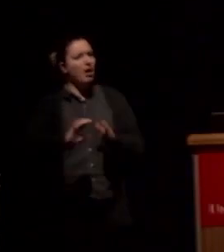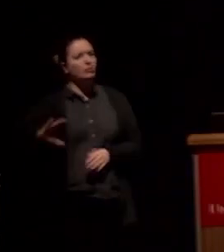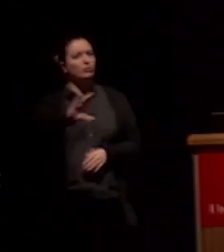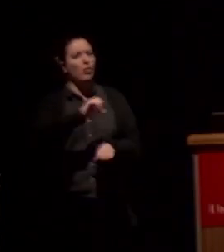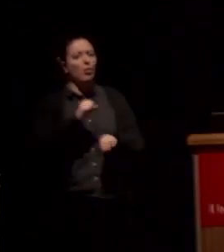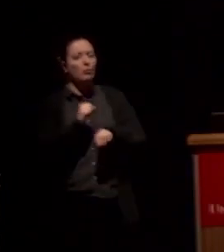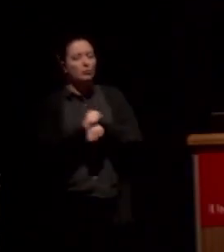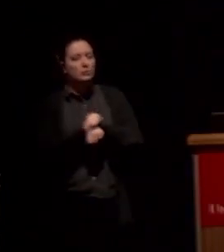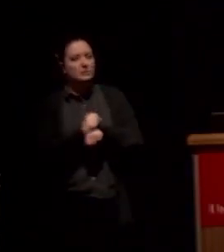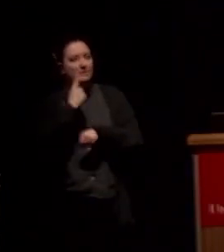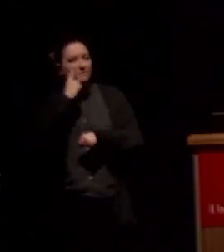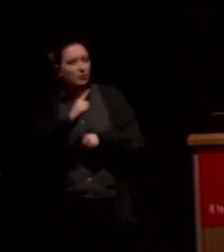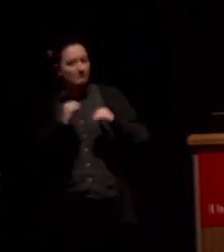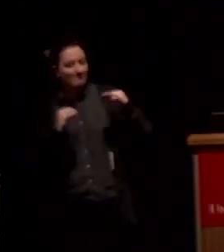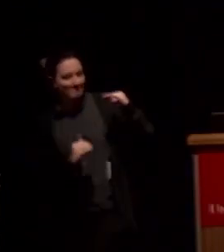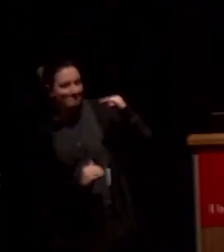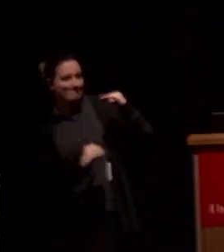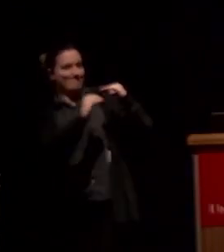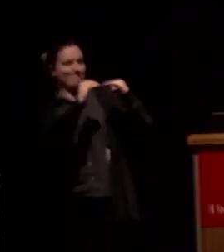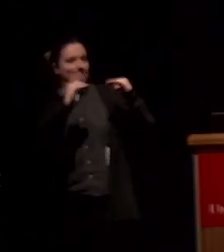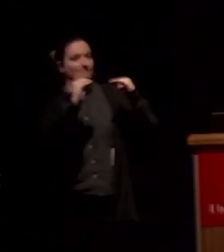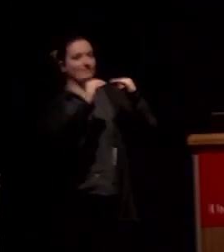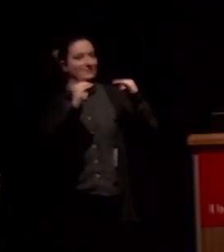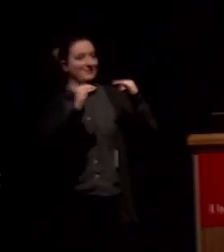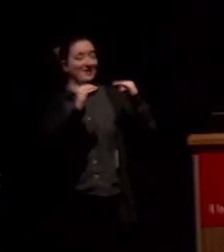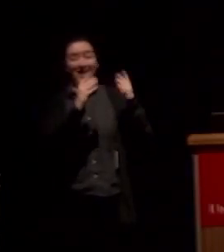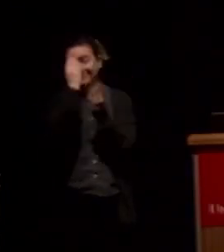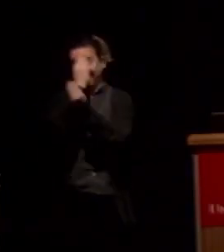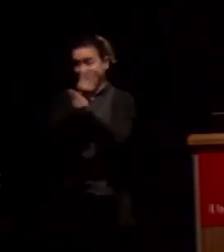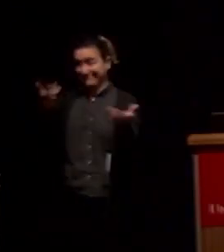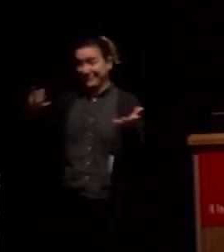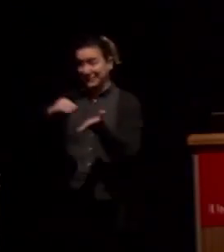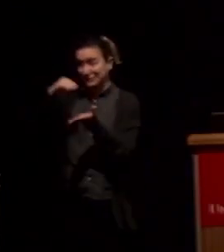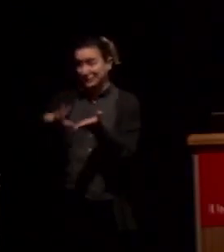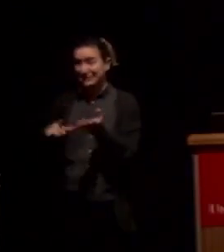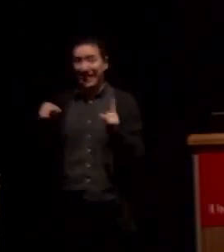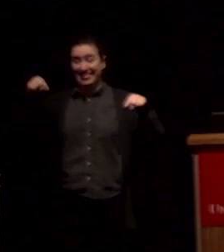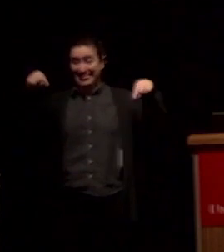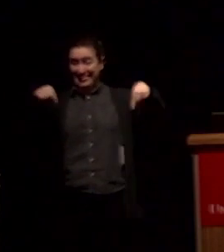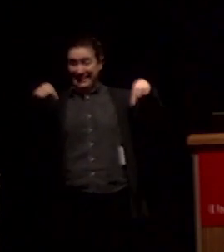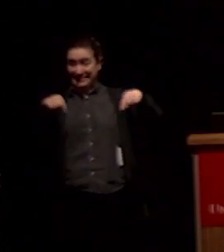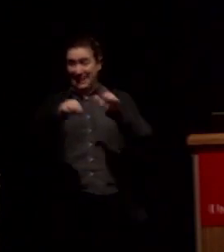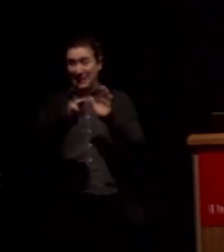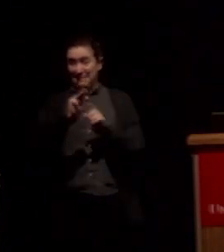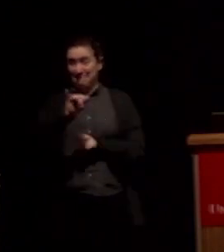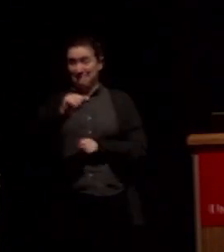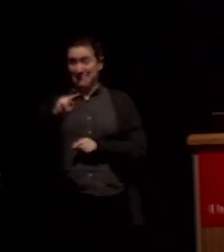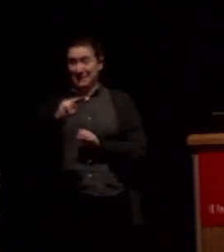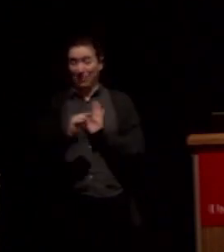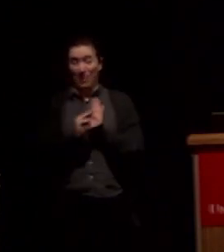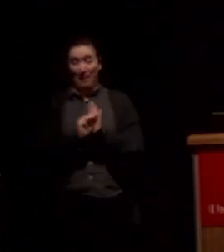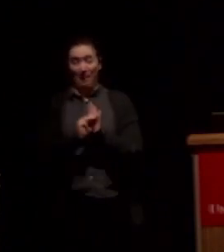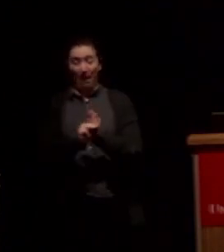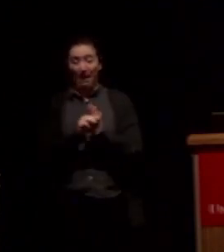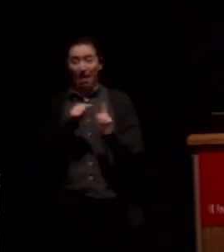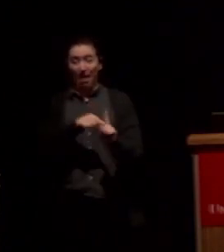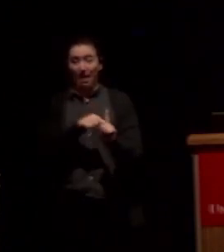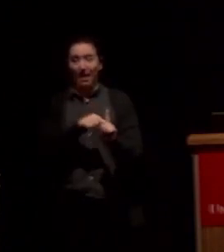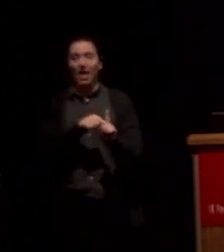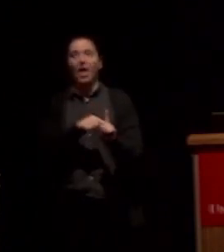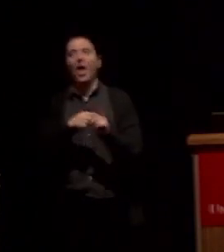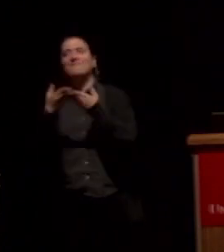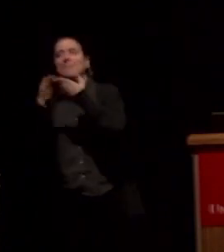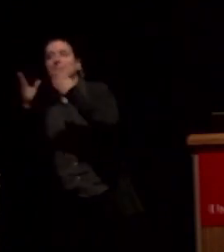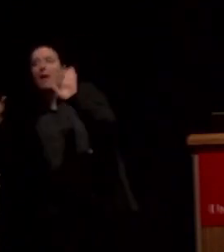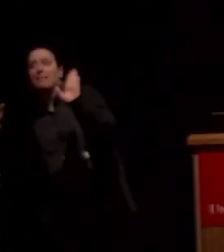for the students in our room, this is unique. You may only find this kind of model, the Minnesota model of public-private partnership, in a